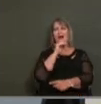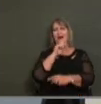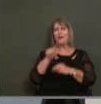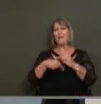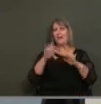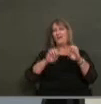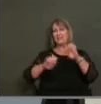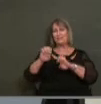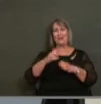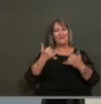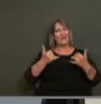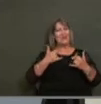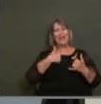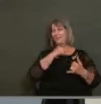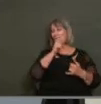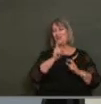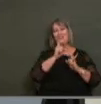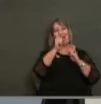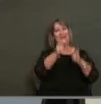than ever, we should not be giving